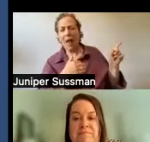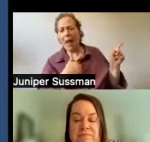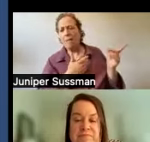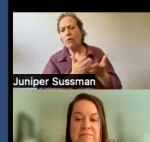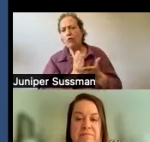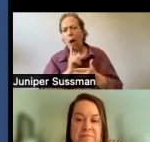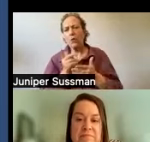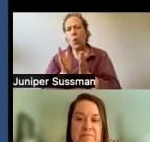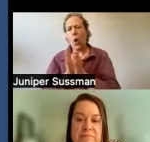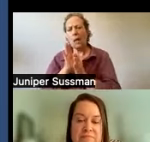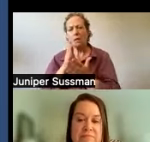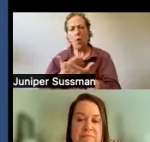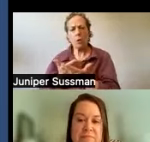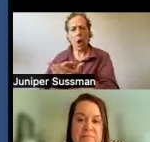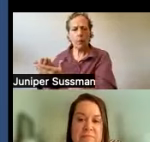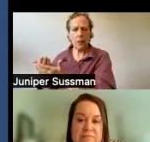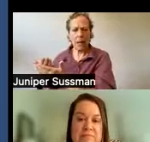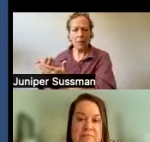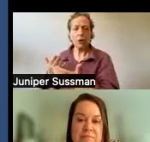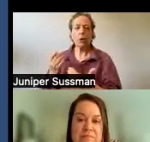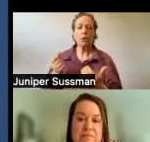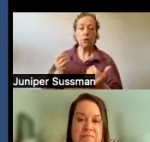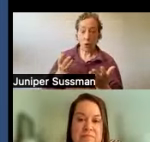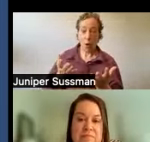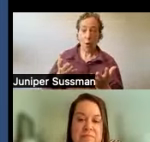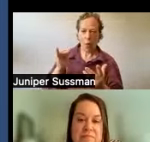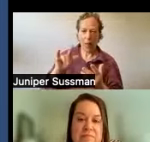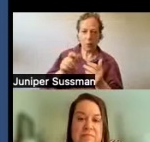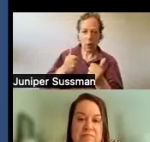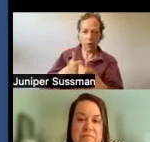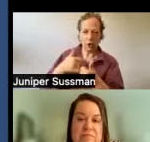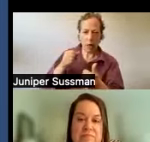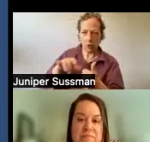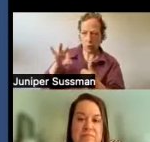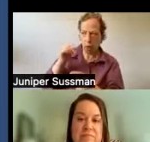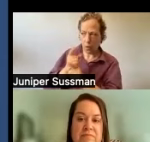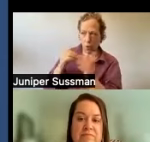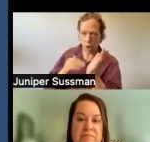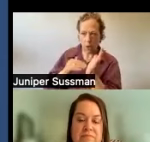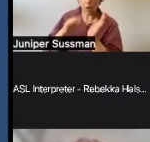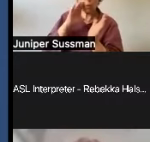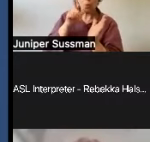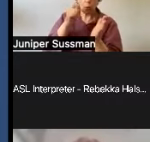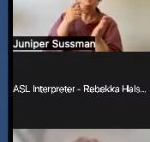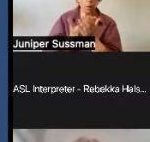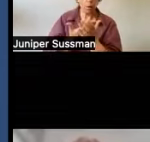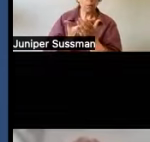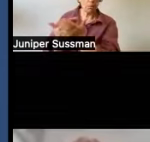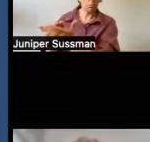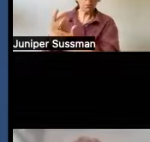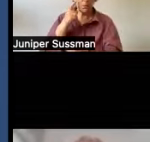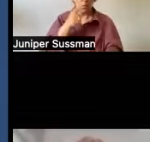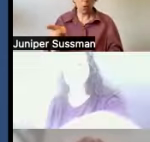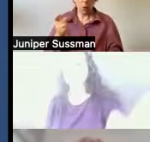medical documentation. And so it's, I think, finding that supporting medical professional who's going to be able to help support your request.